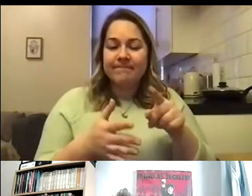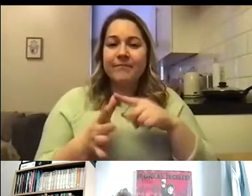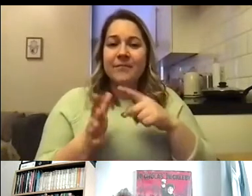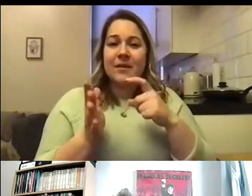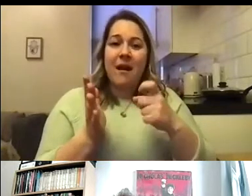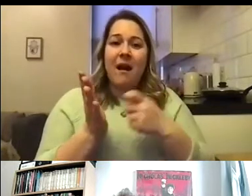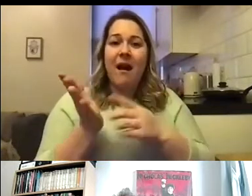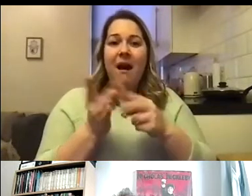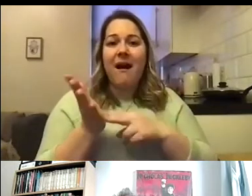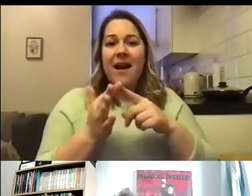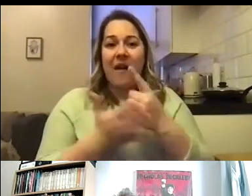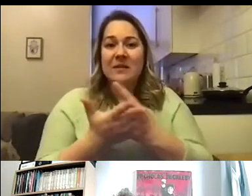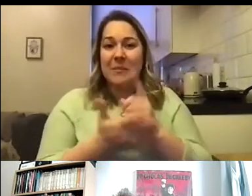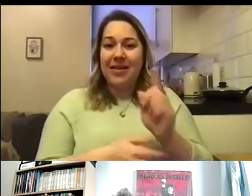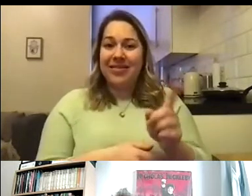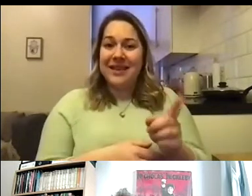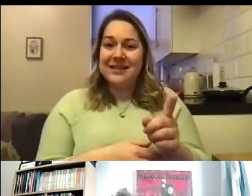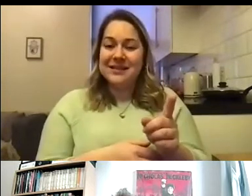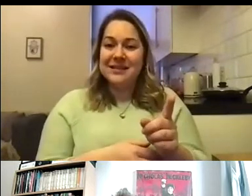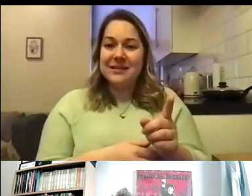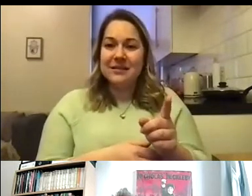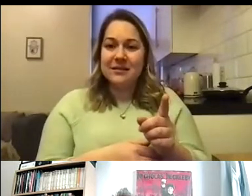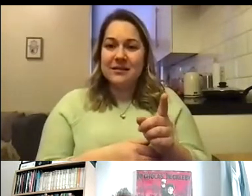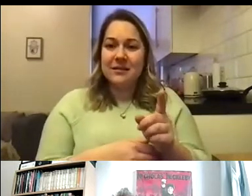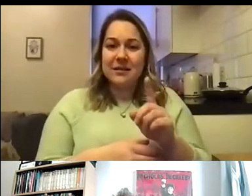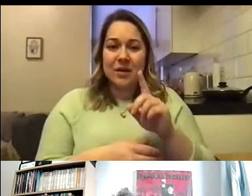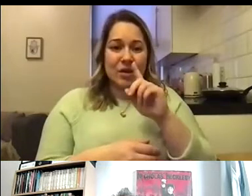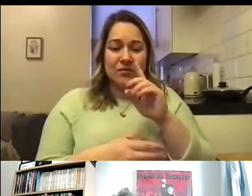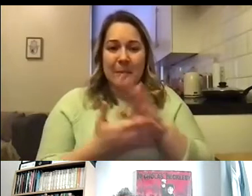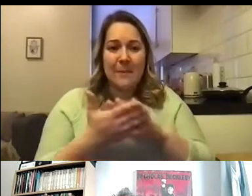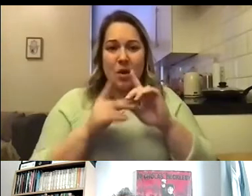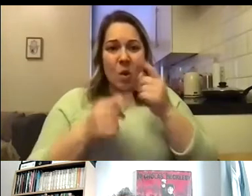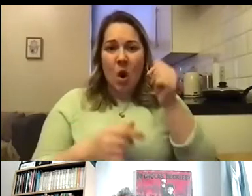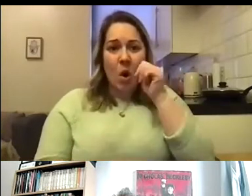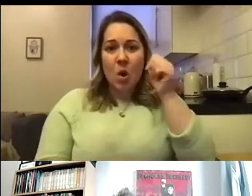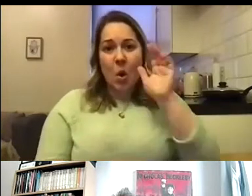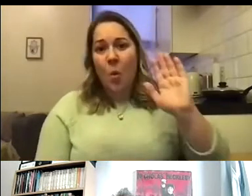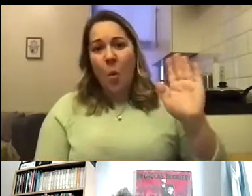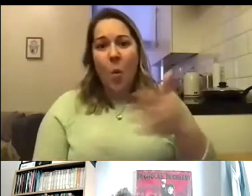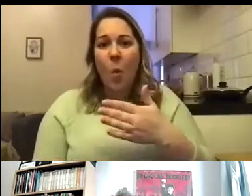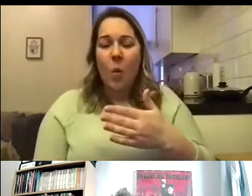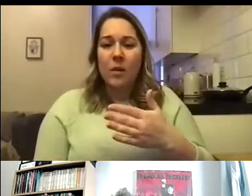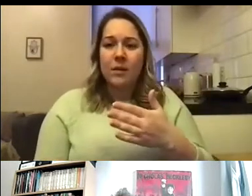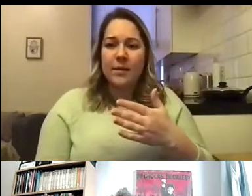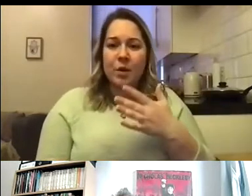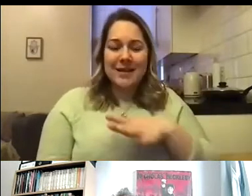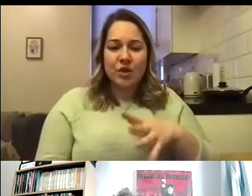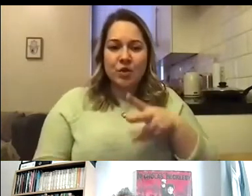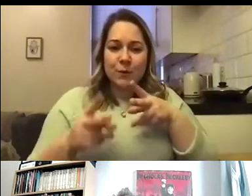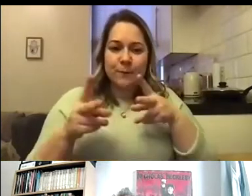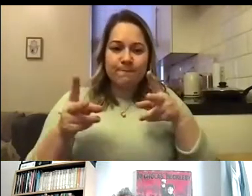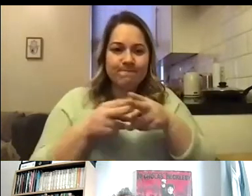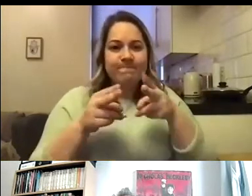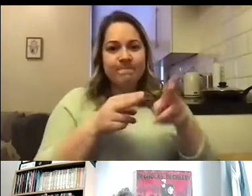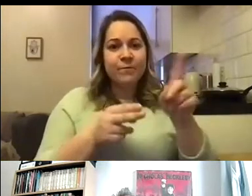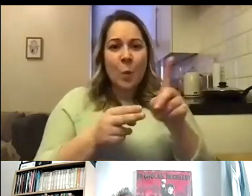are about. You know, there's so much there and you can't know it all, and you have to start to kind of cut it down to what makes sense,